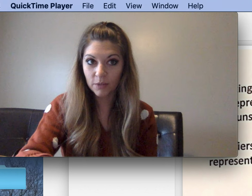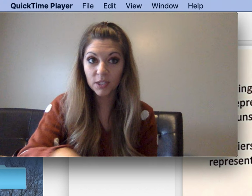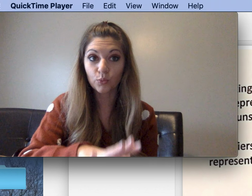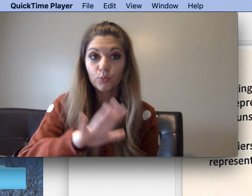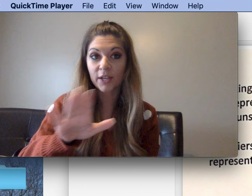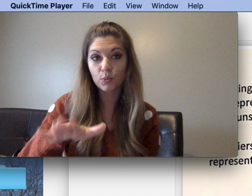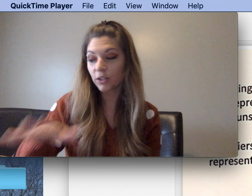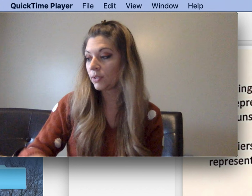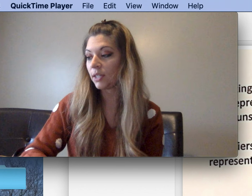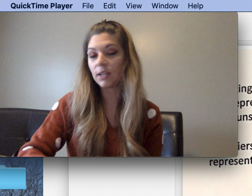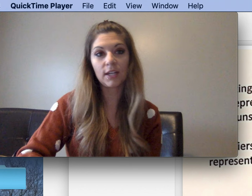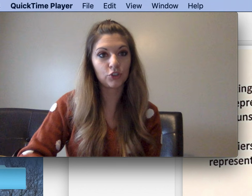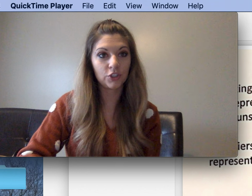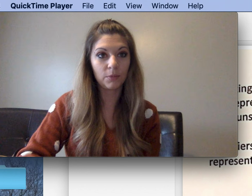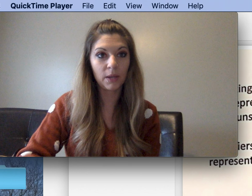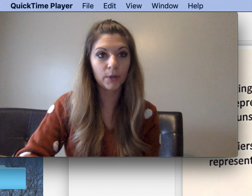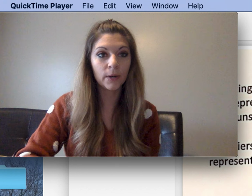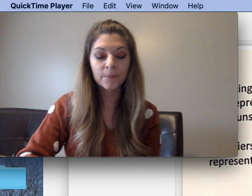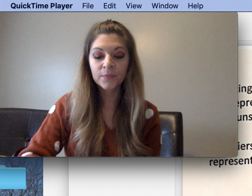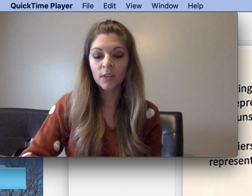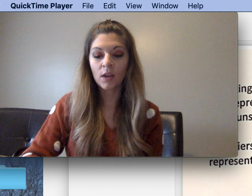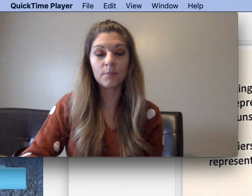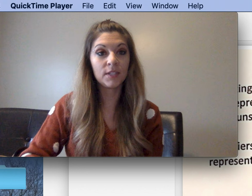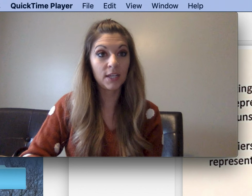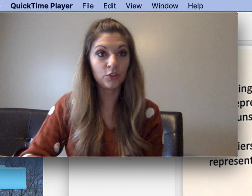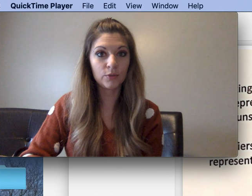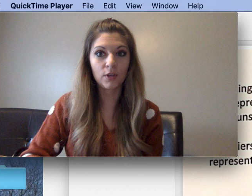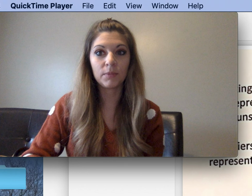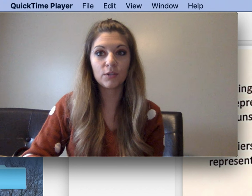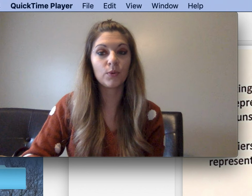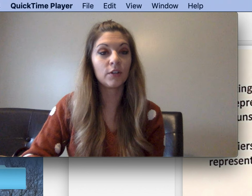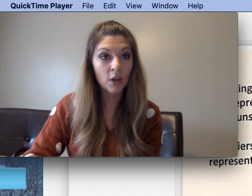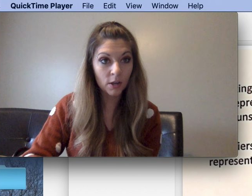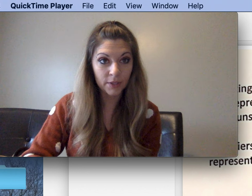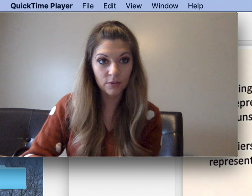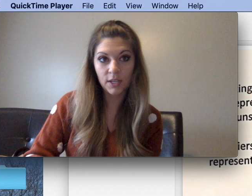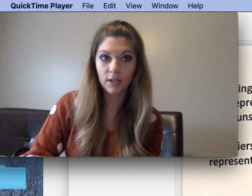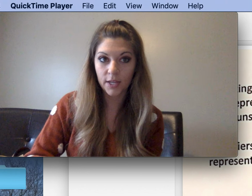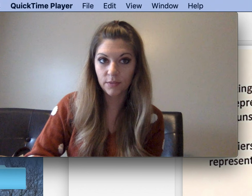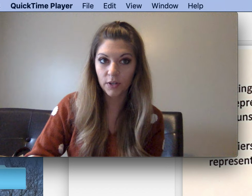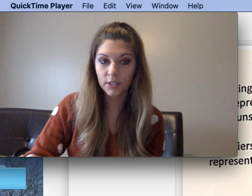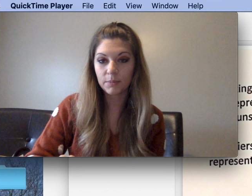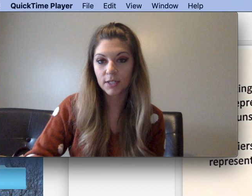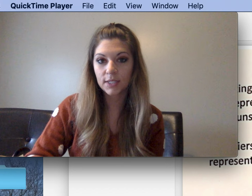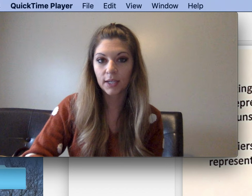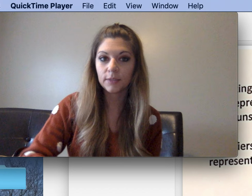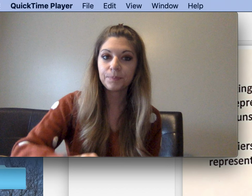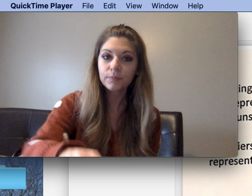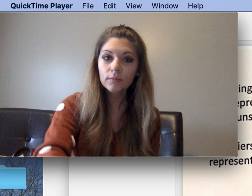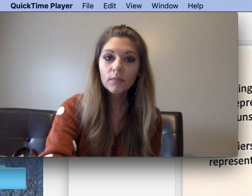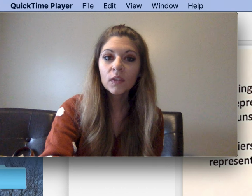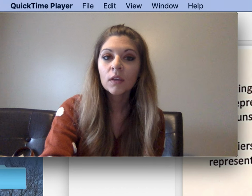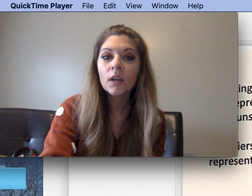hand shapes, and that's why you need an extra sheet of paper to take notes on, because we're going to talk about those 8 classifier types in a